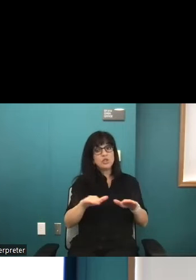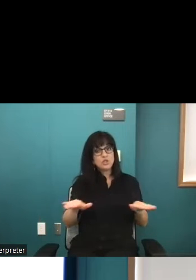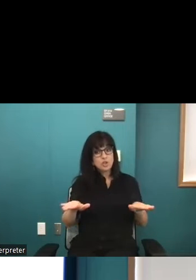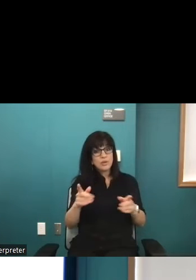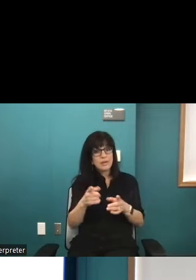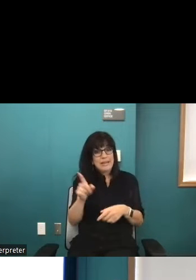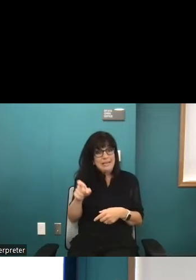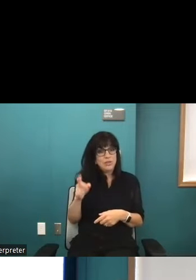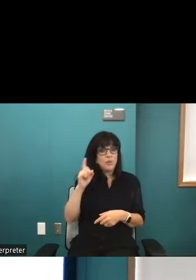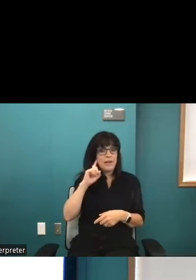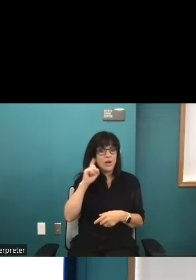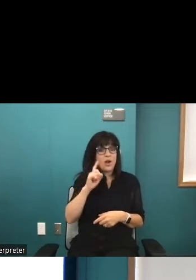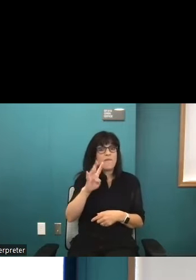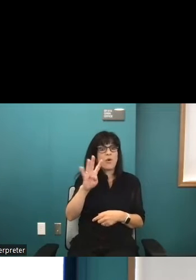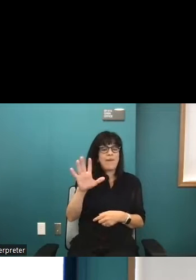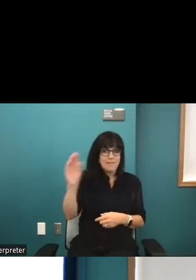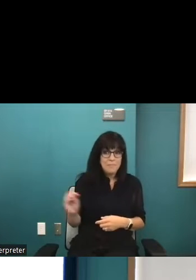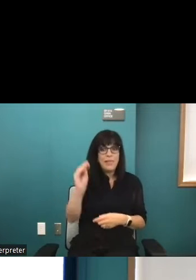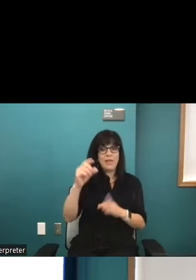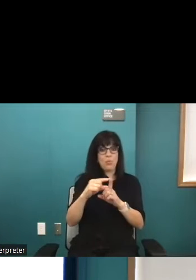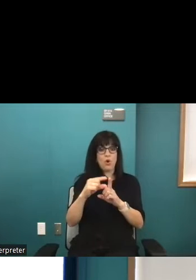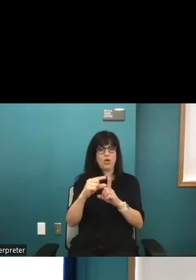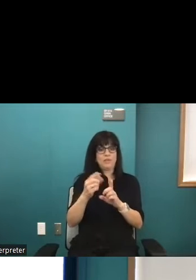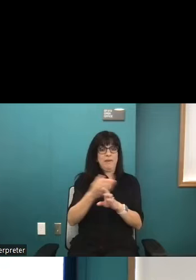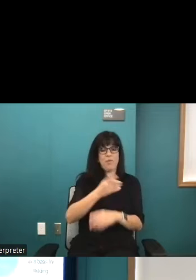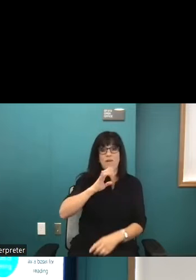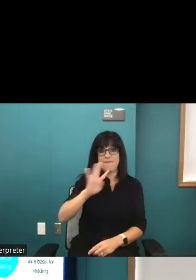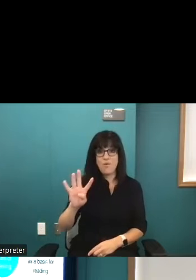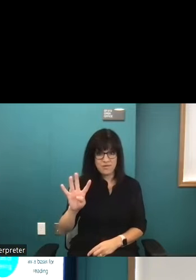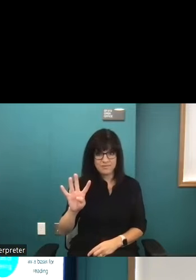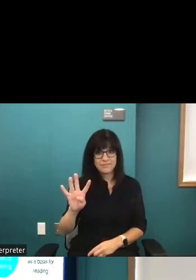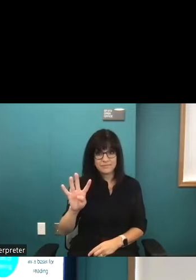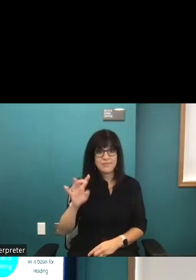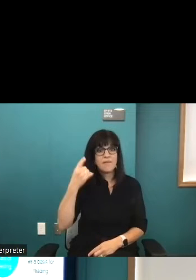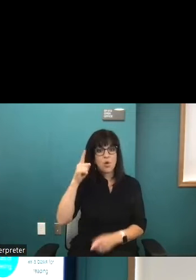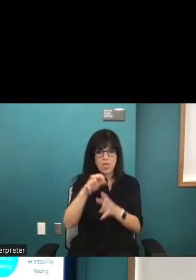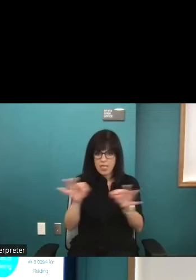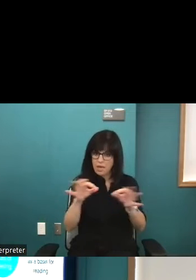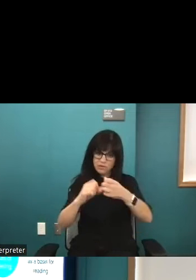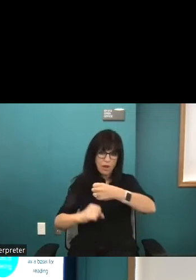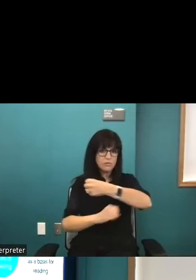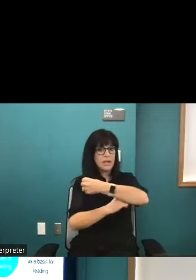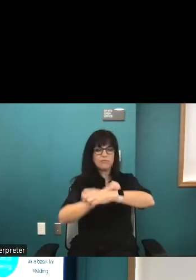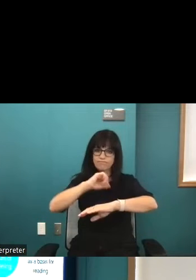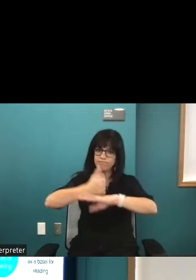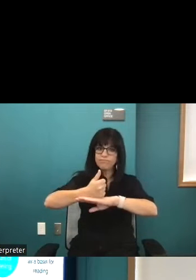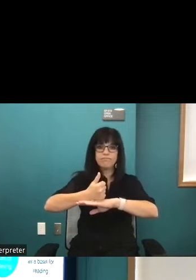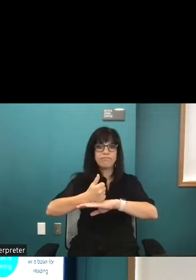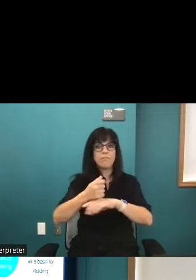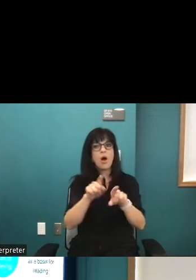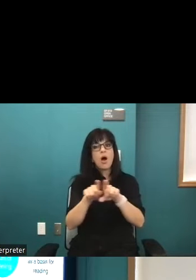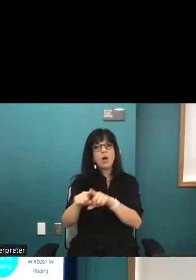to hear 45 million words by the age of 4 for their language foundation. And